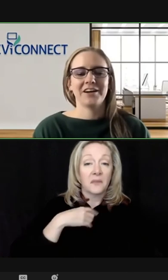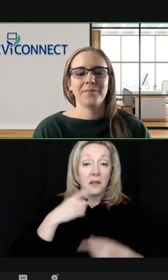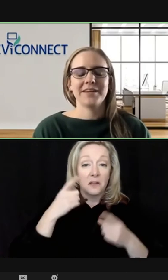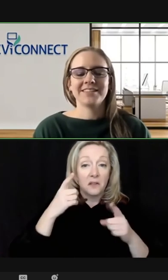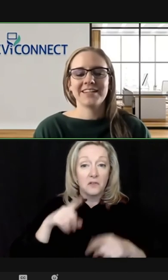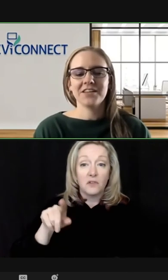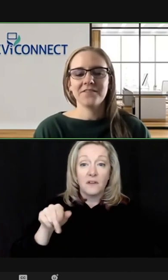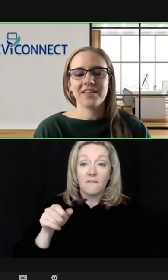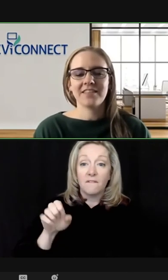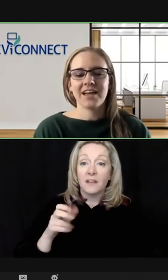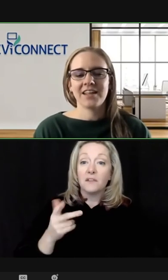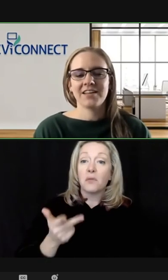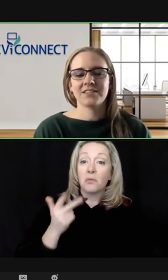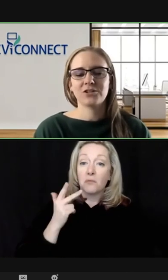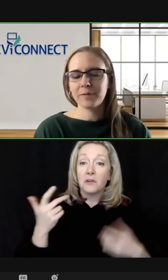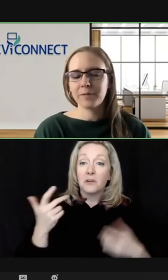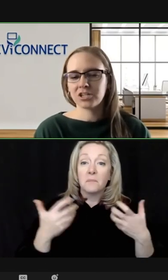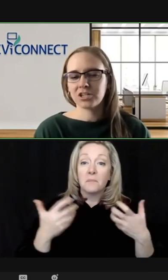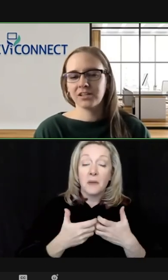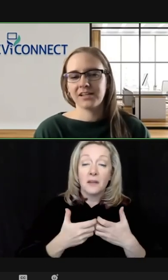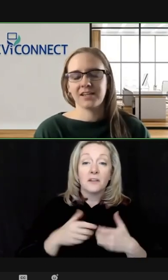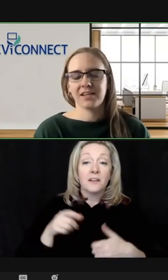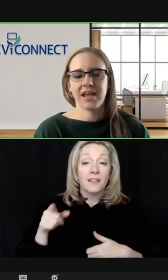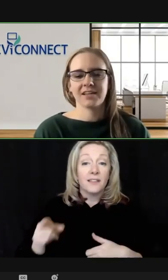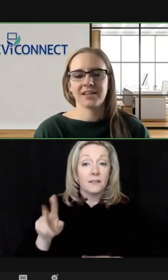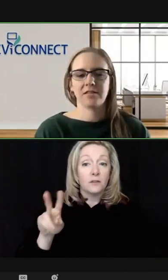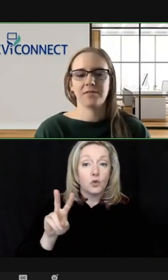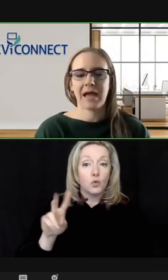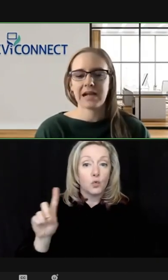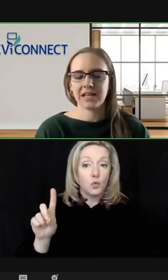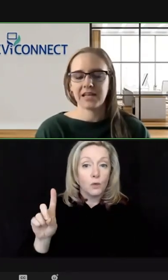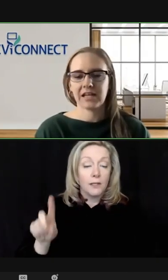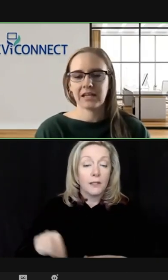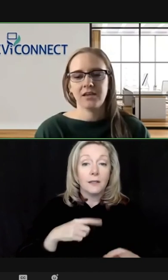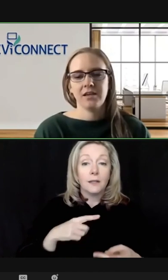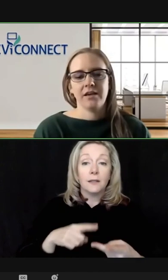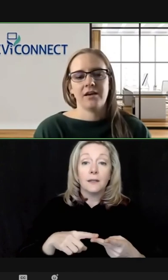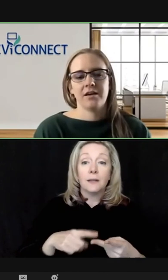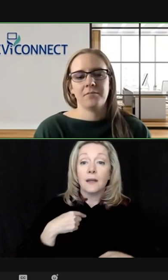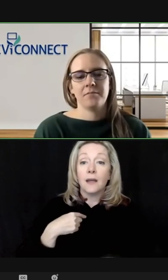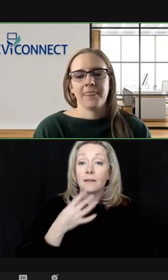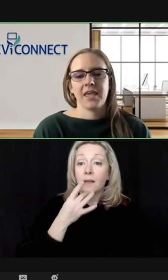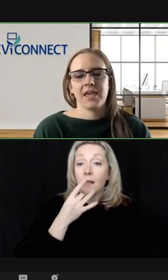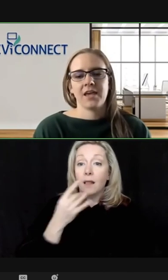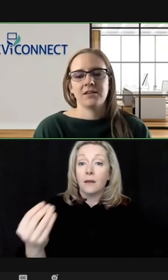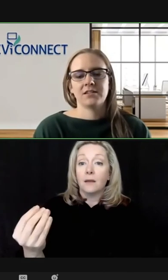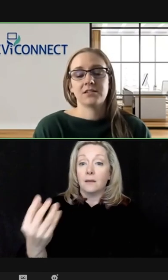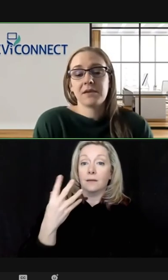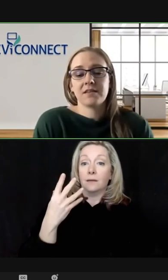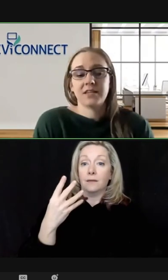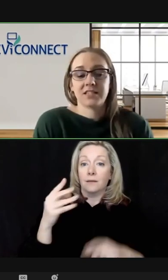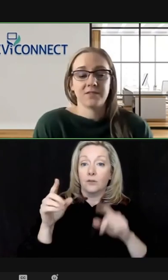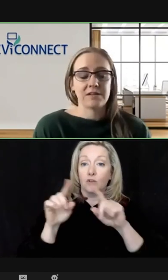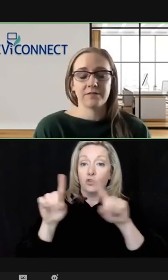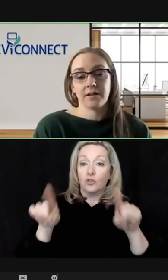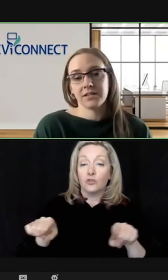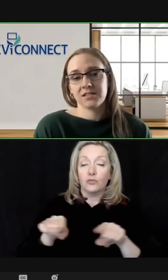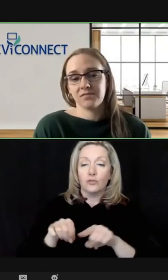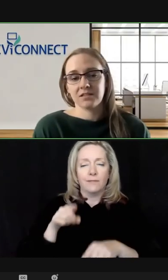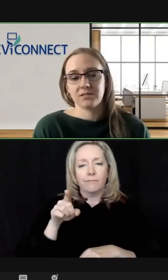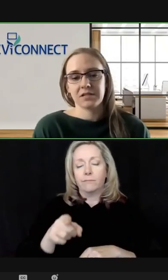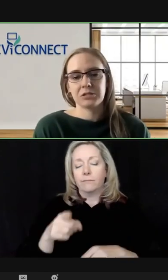agree. It's an activity that is 2-dimensional. It's accessed with backlighting. And to me, this